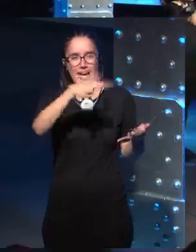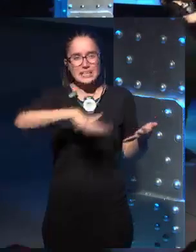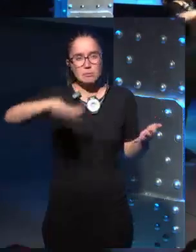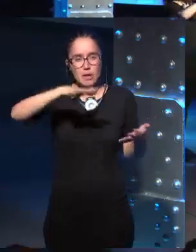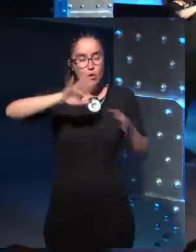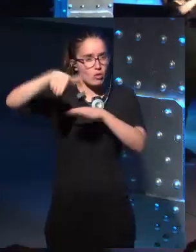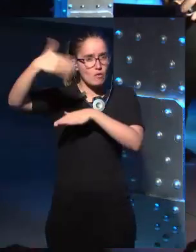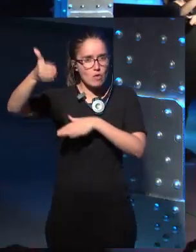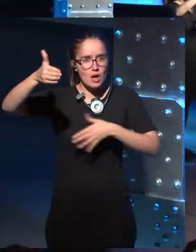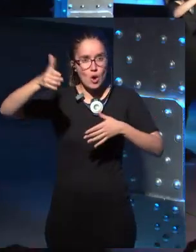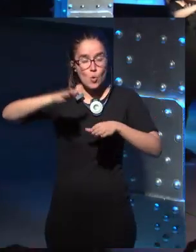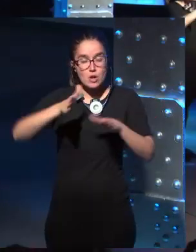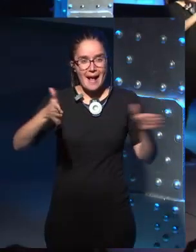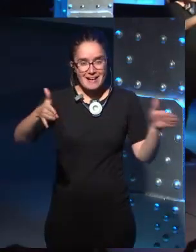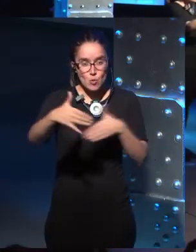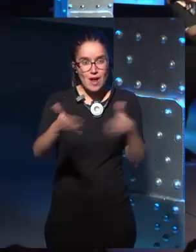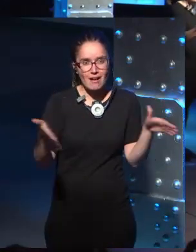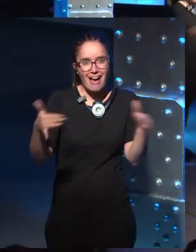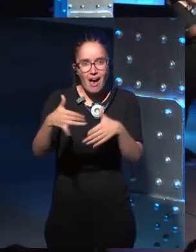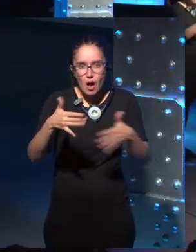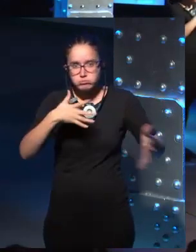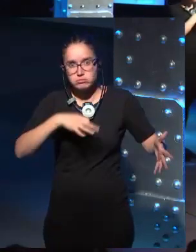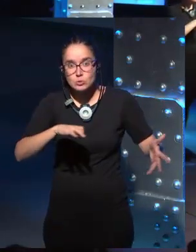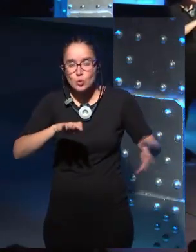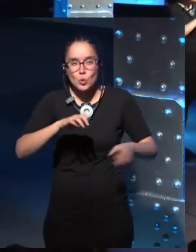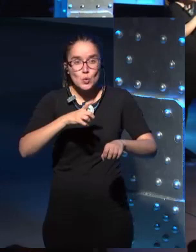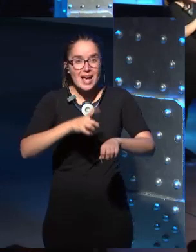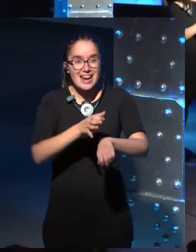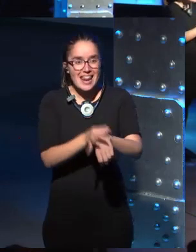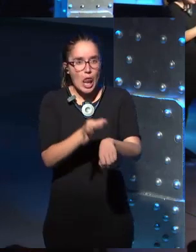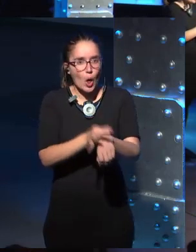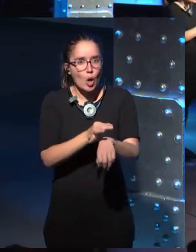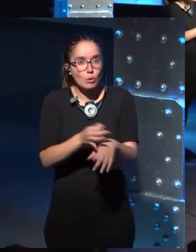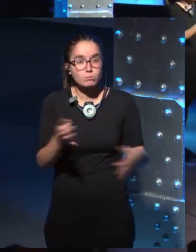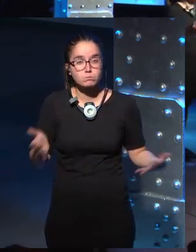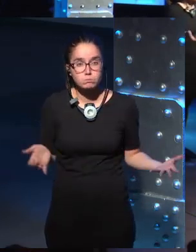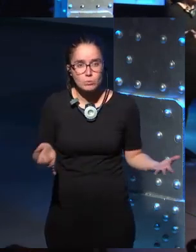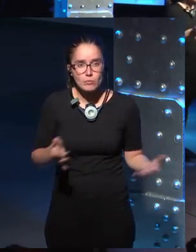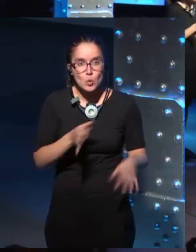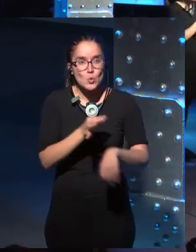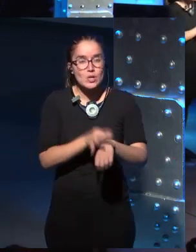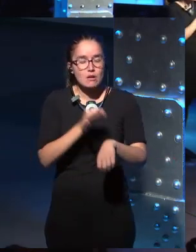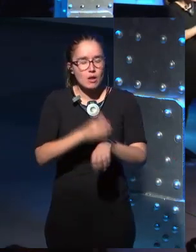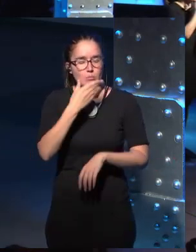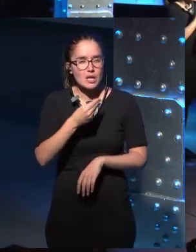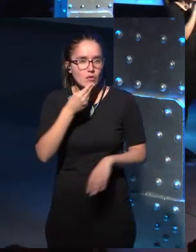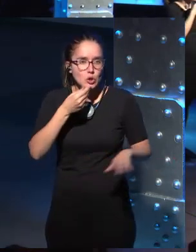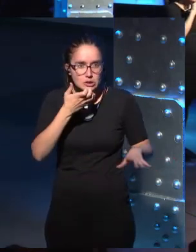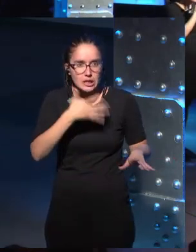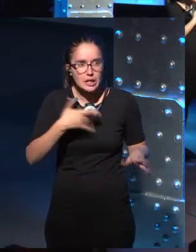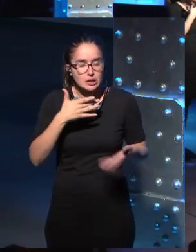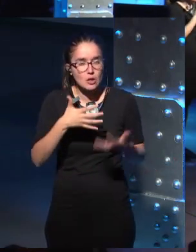a box if you want, with a clock outside, a divine clock if you want, that goes for